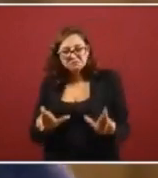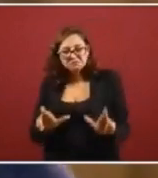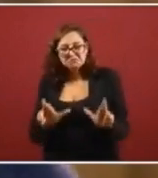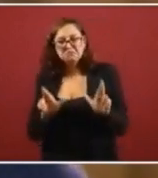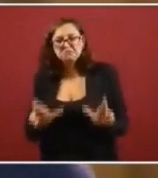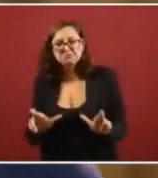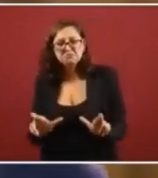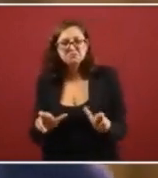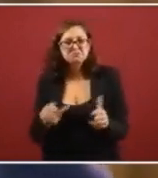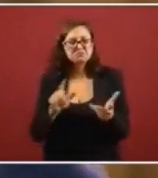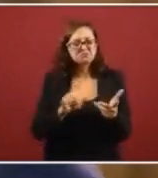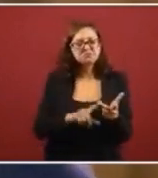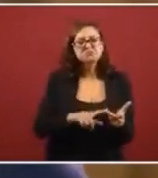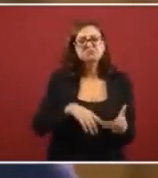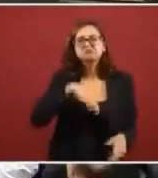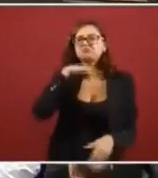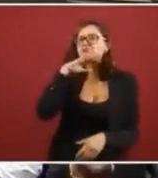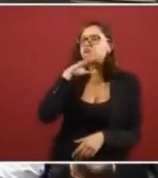use